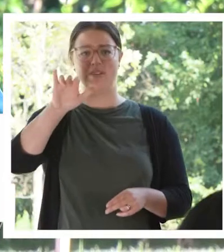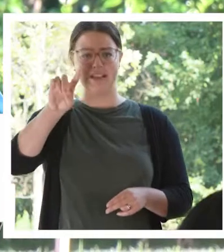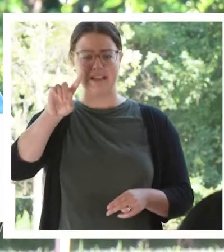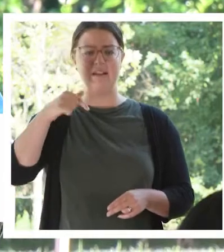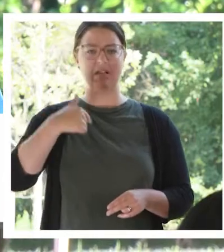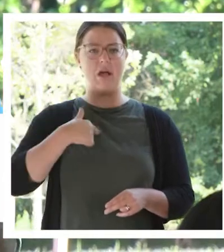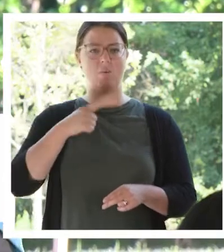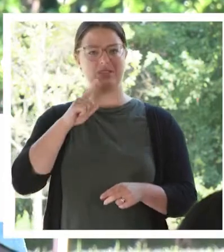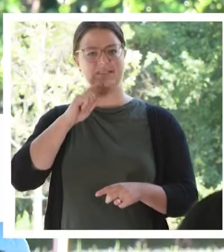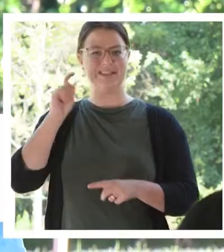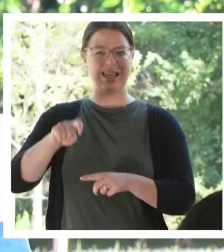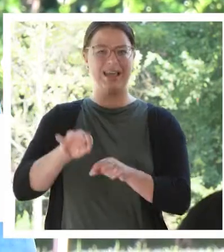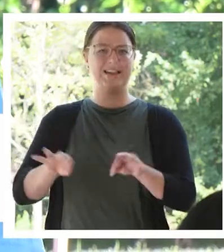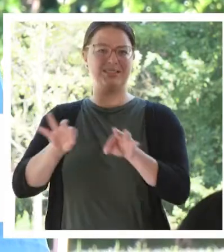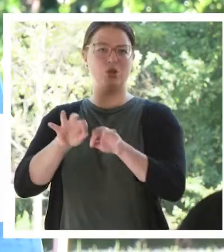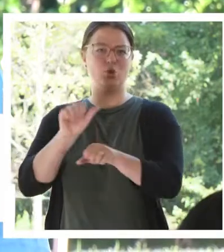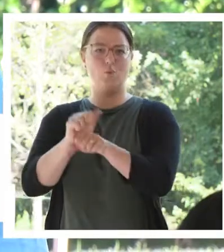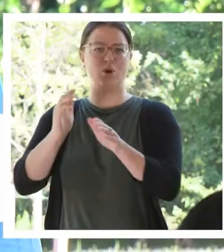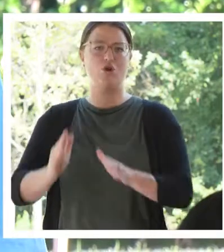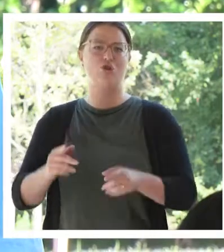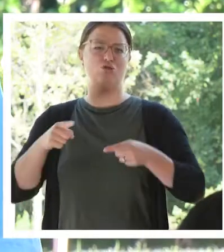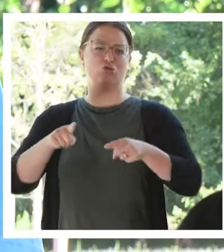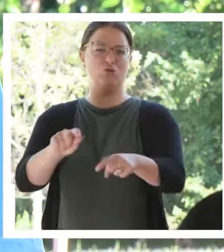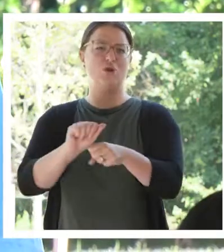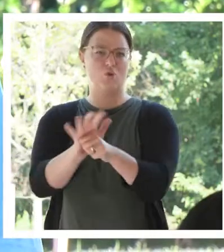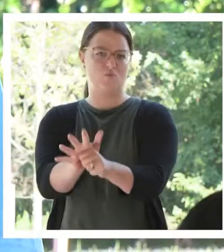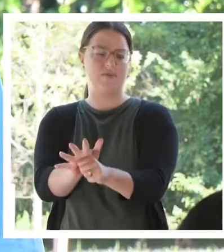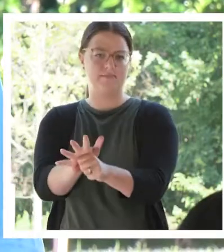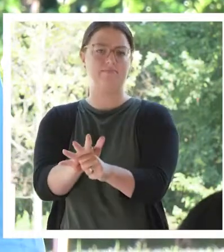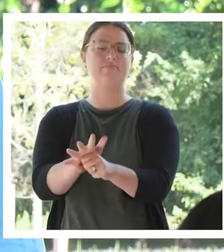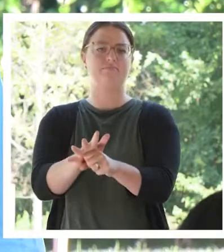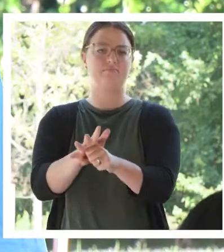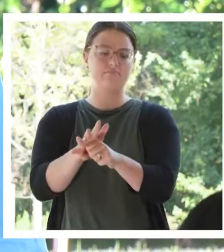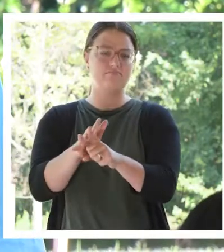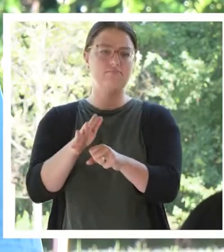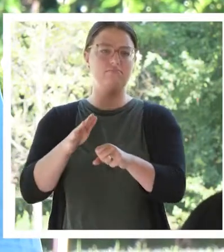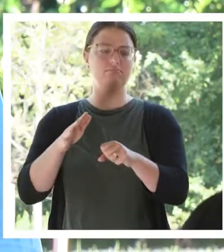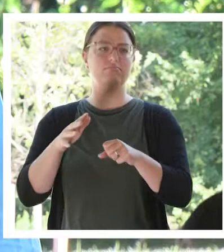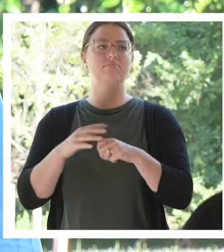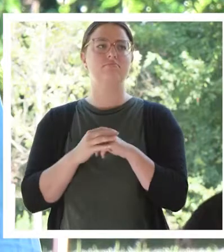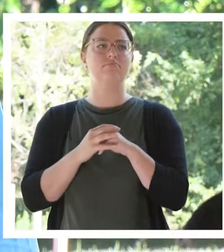worker during a pandemic. And